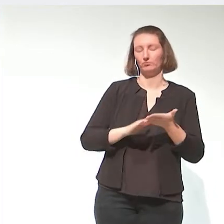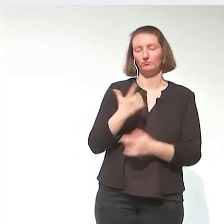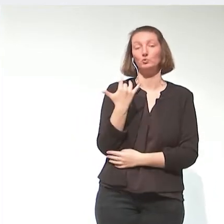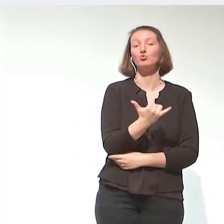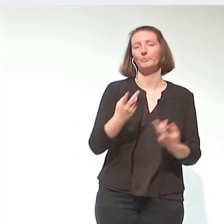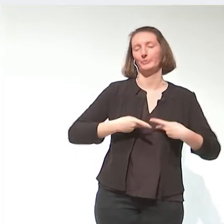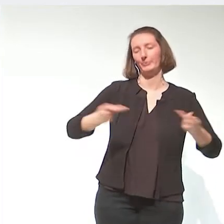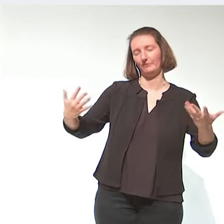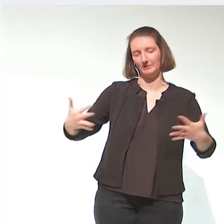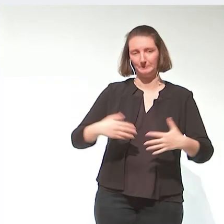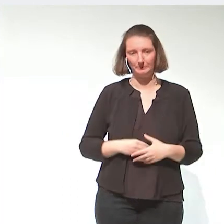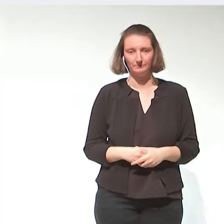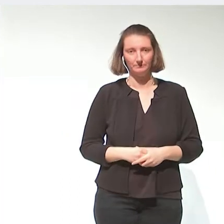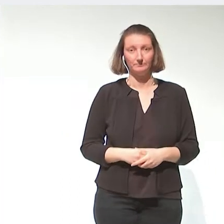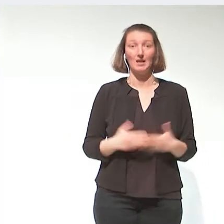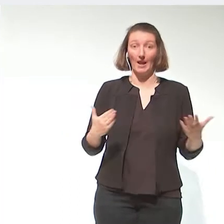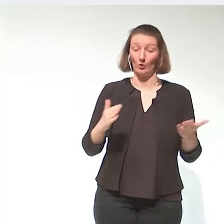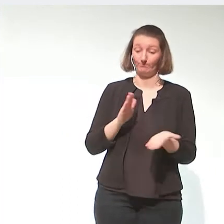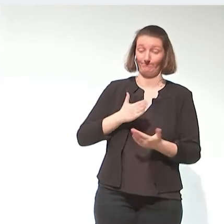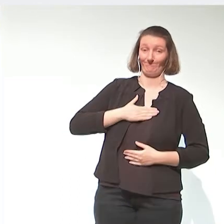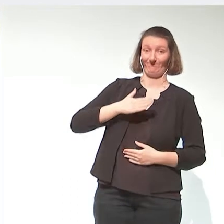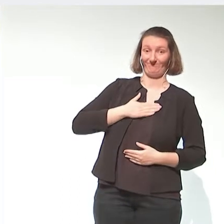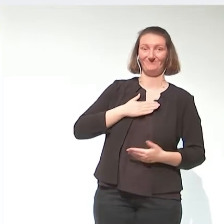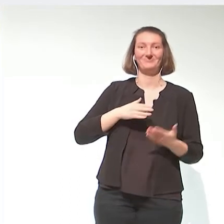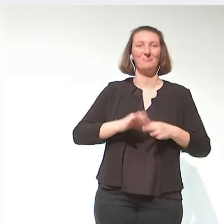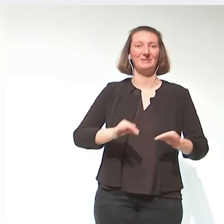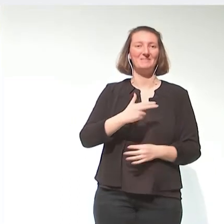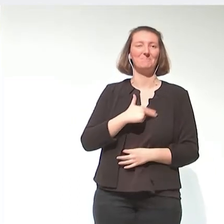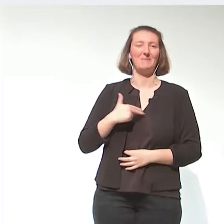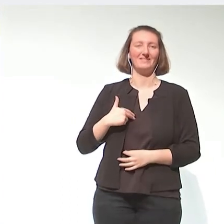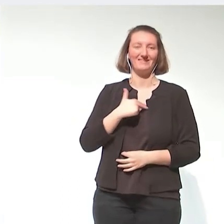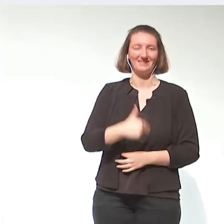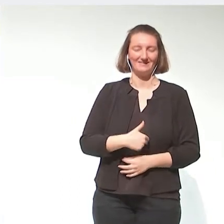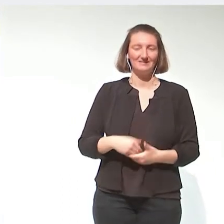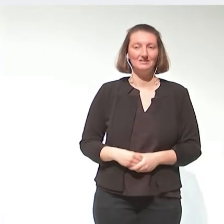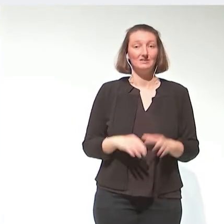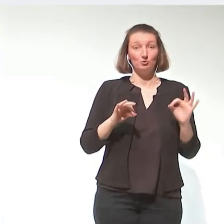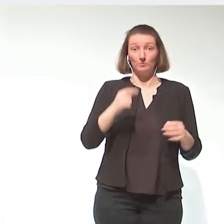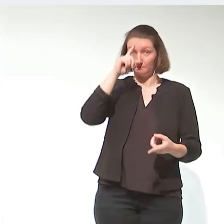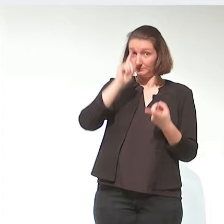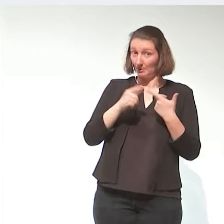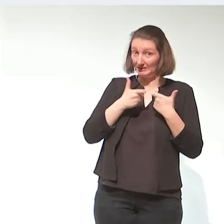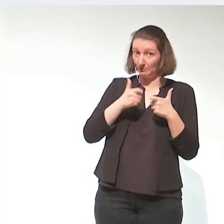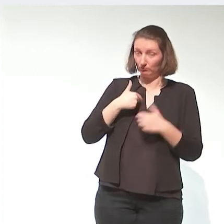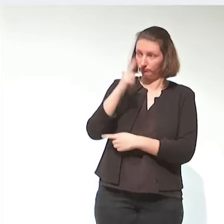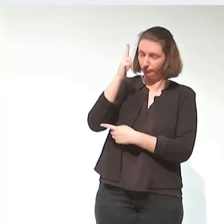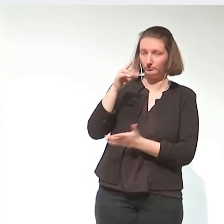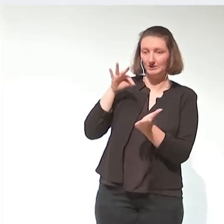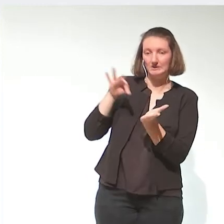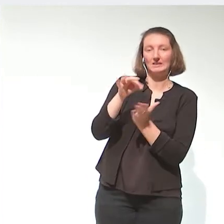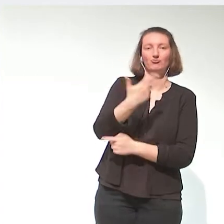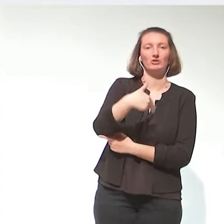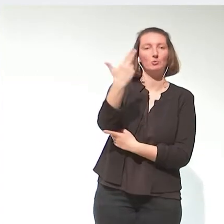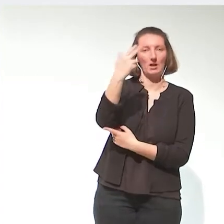as regards accessibility, we launched a national strategy on the rights of persons with